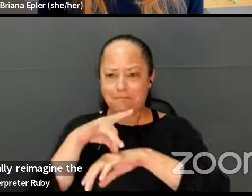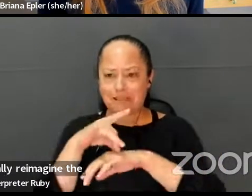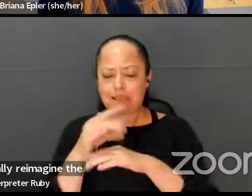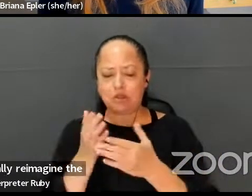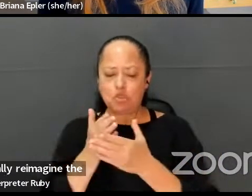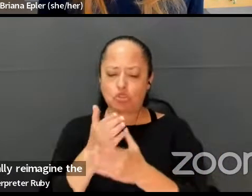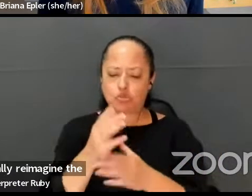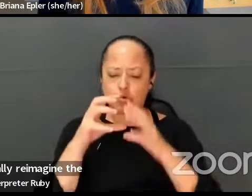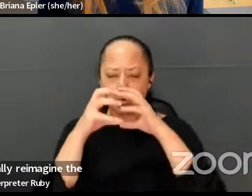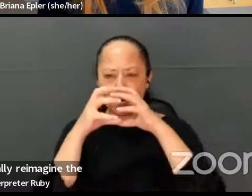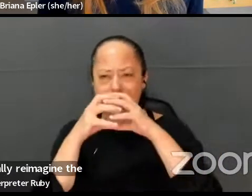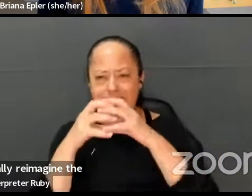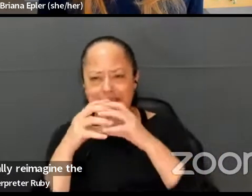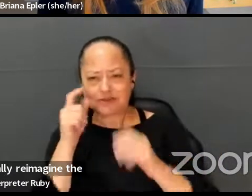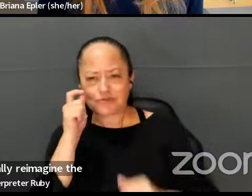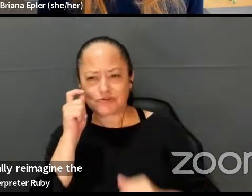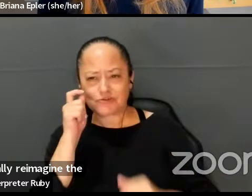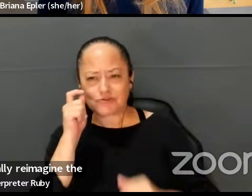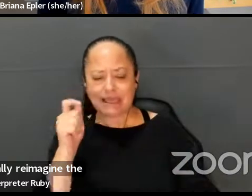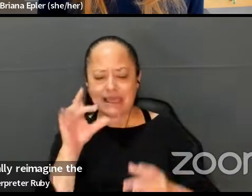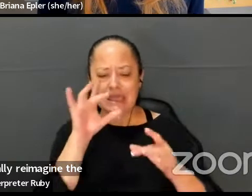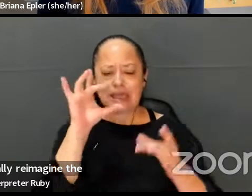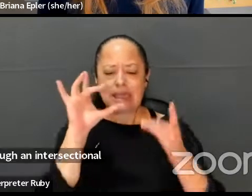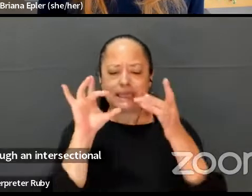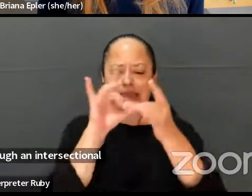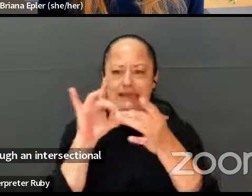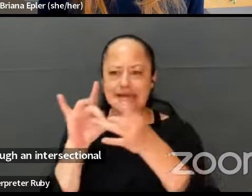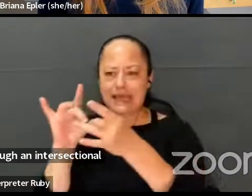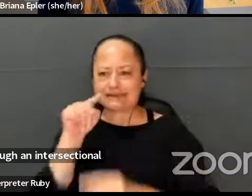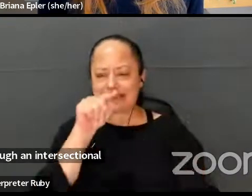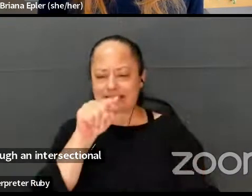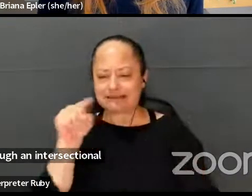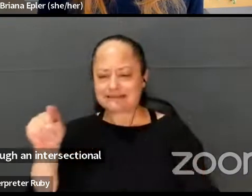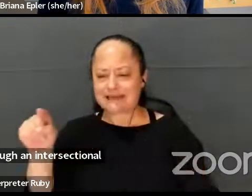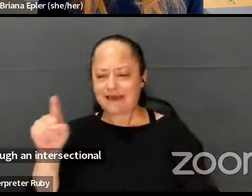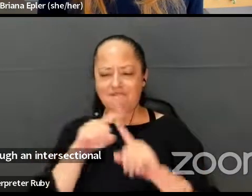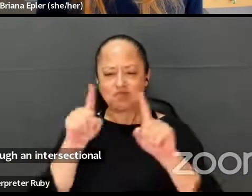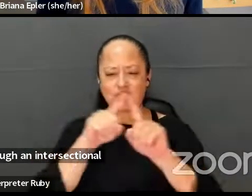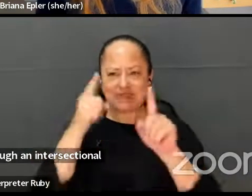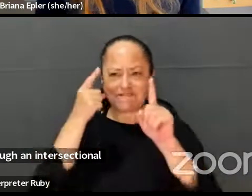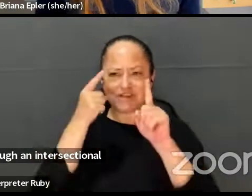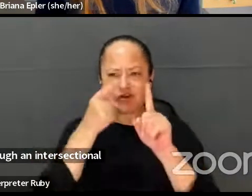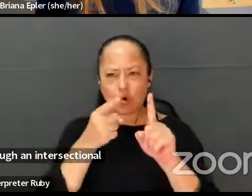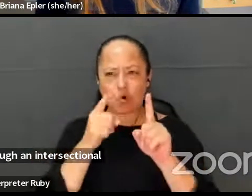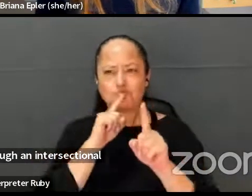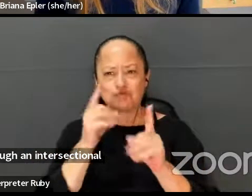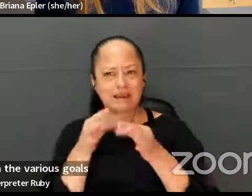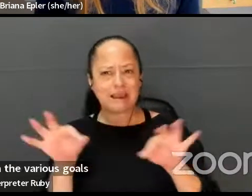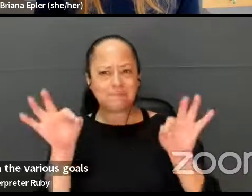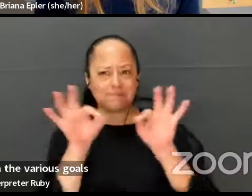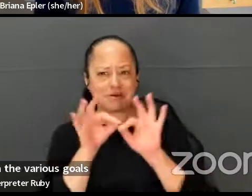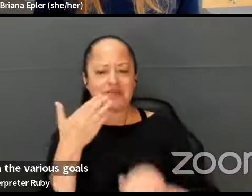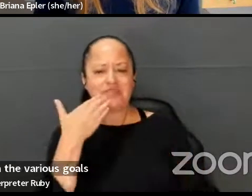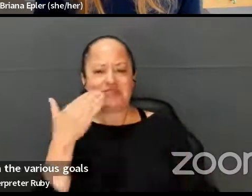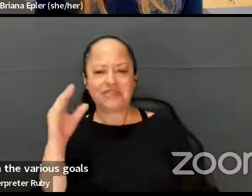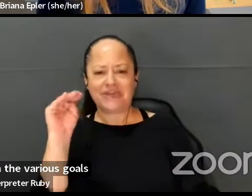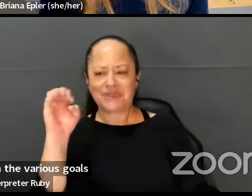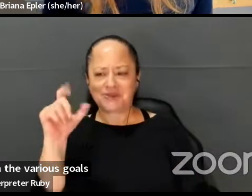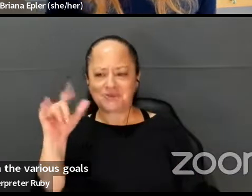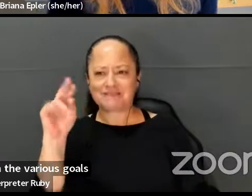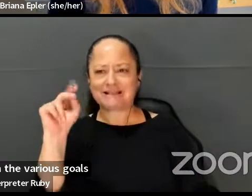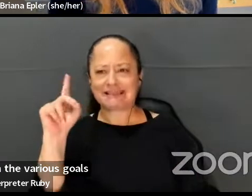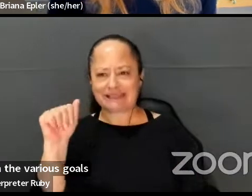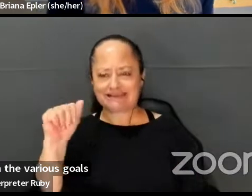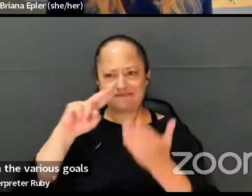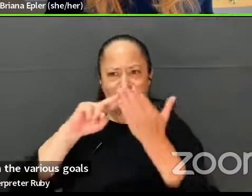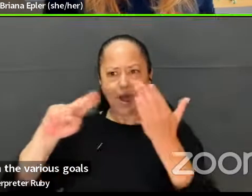And so connecting the dots between the various goals becomes incredibly important. So thank you, Melinda, for